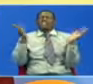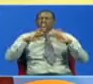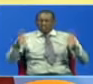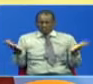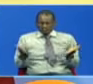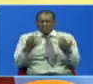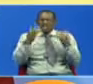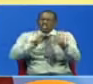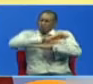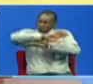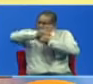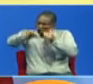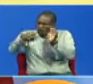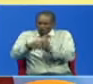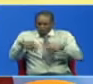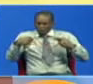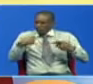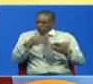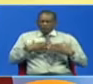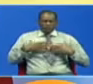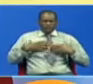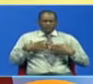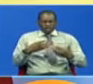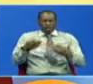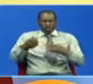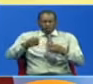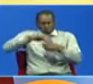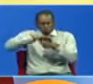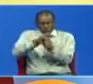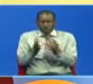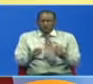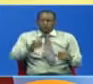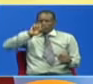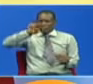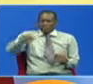bringing the total cumulative number of recoveries to